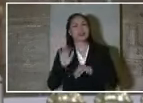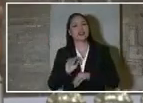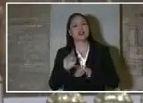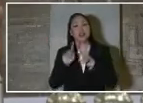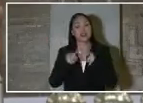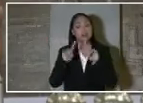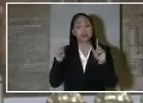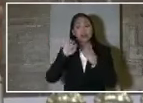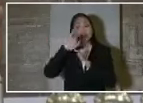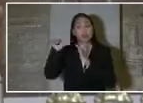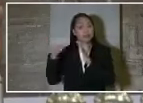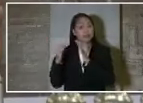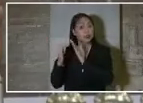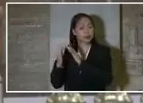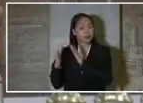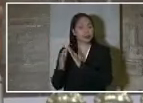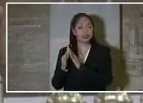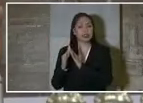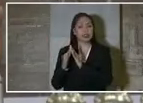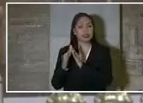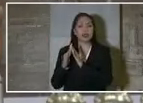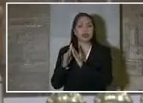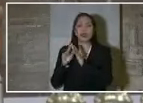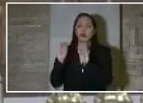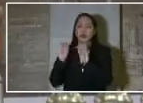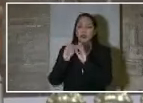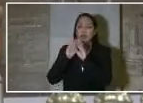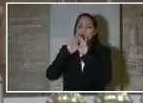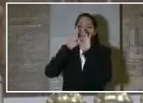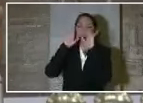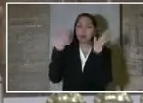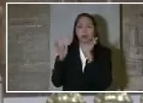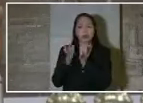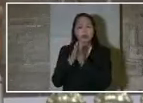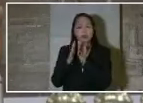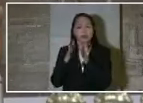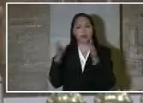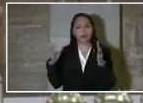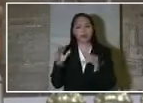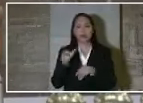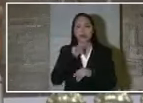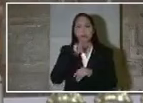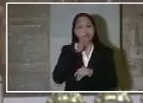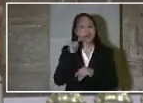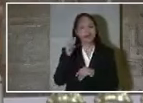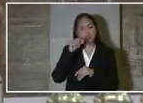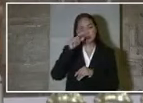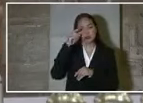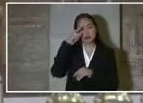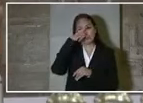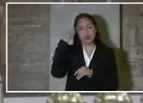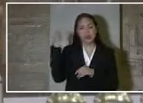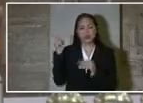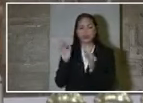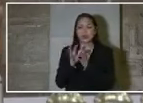But Jerusalem will become a radiant light not because it shines by itself.